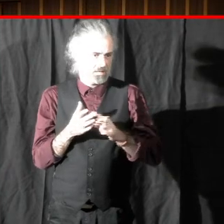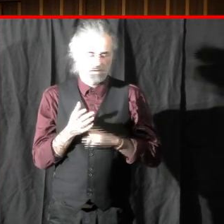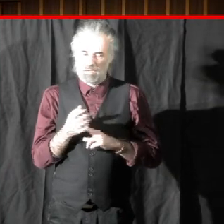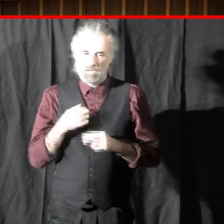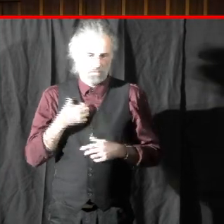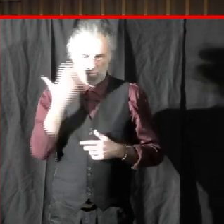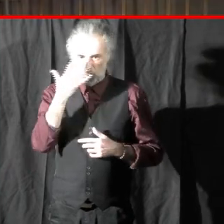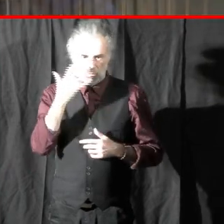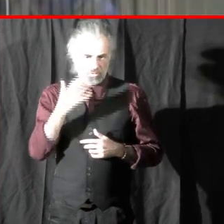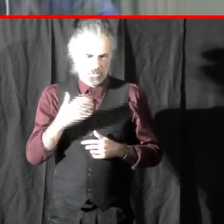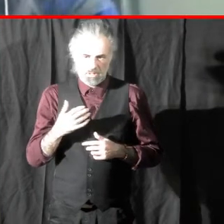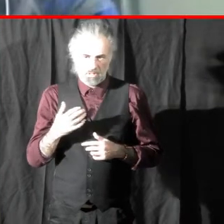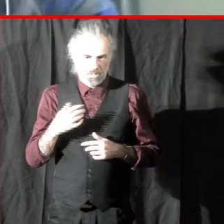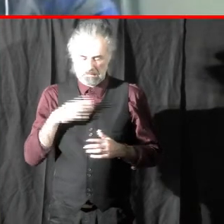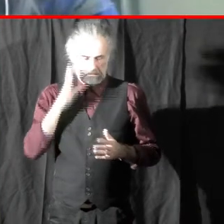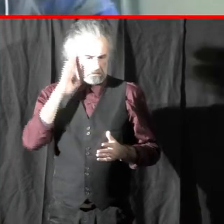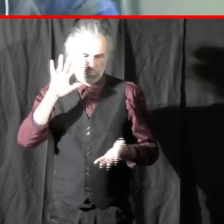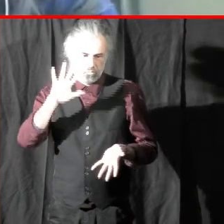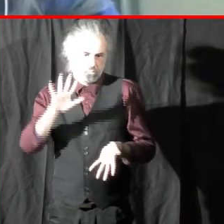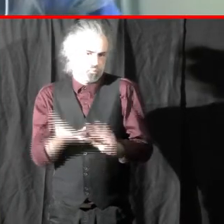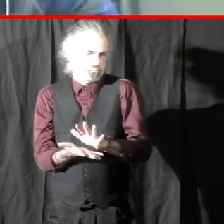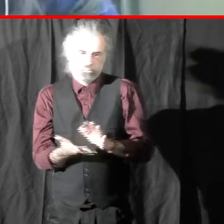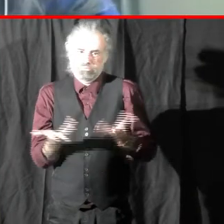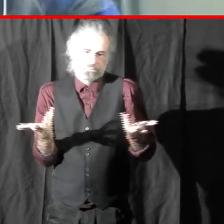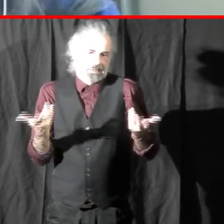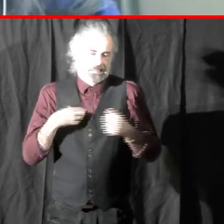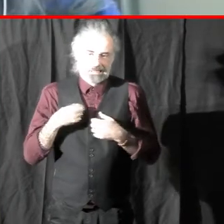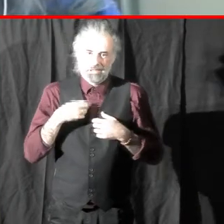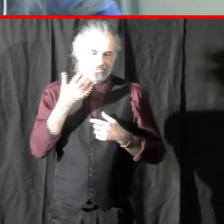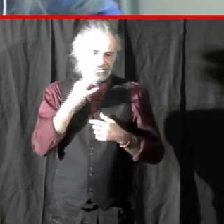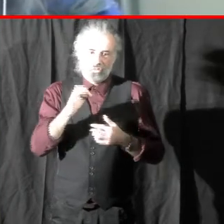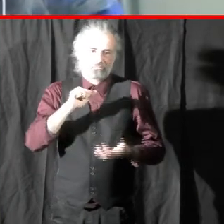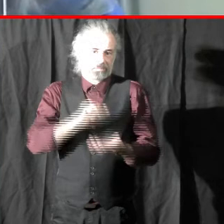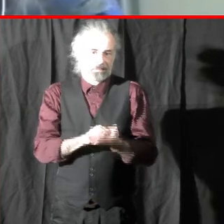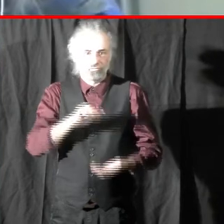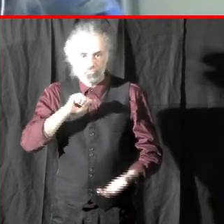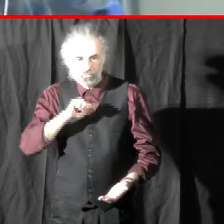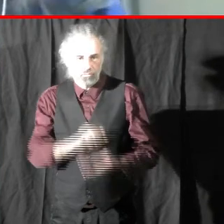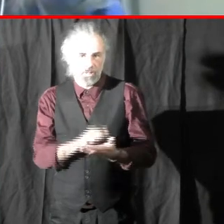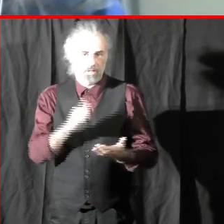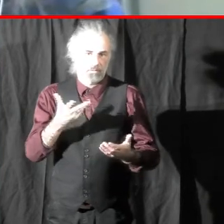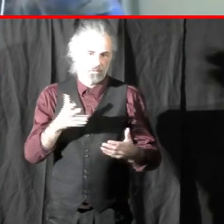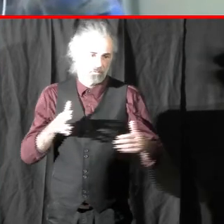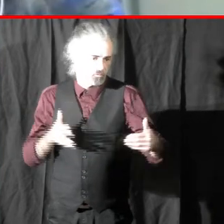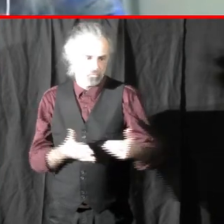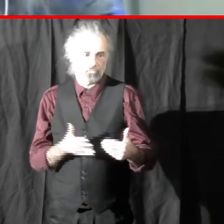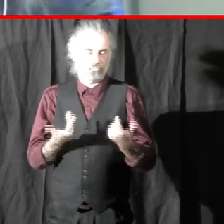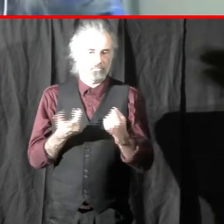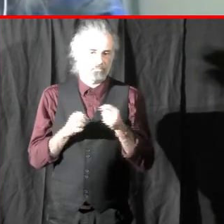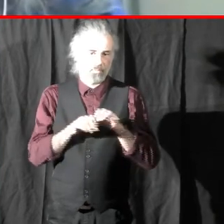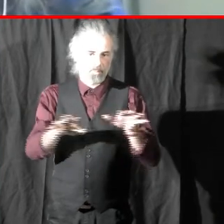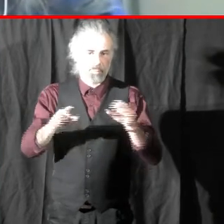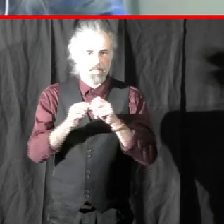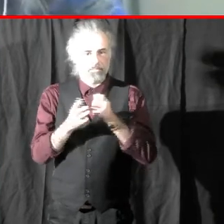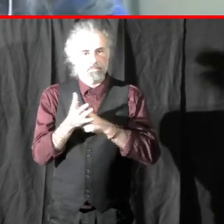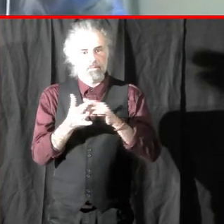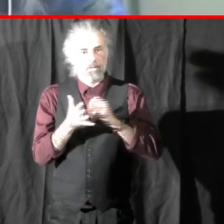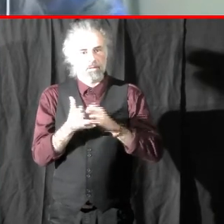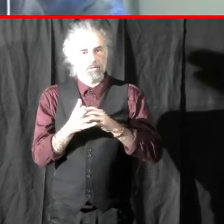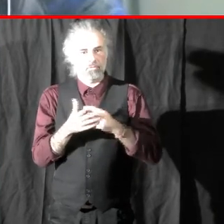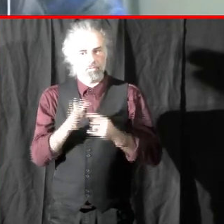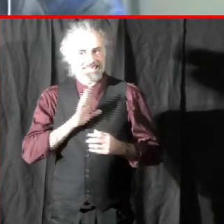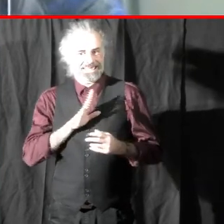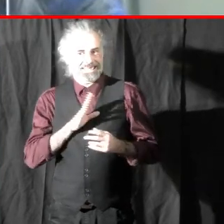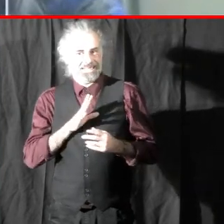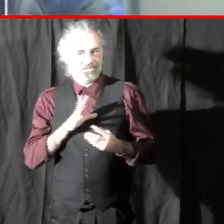it's going to go bad. I mean, that it's not going to be the best press that we're going to get without